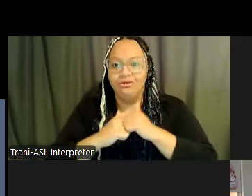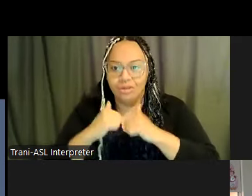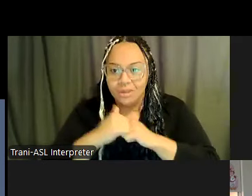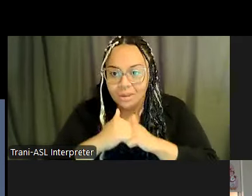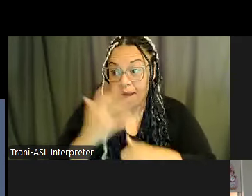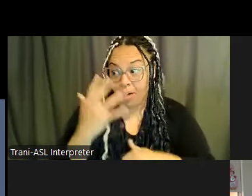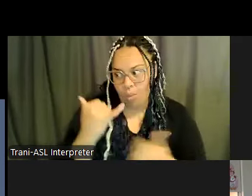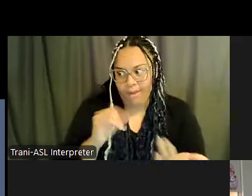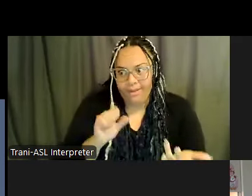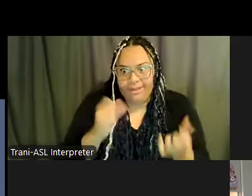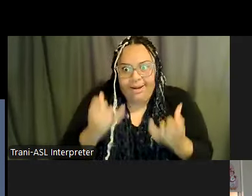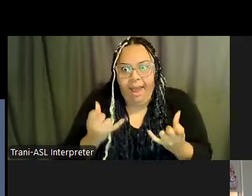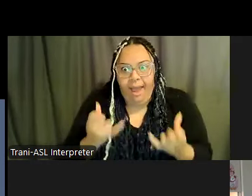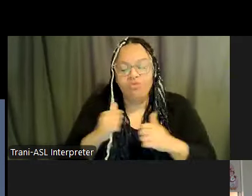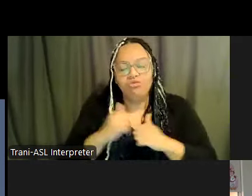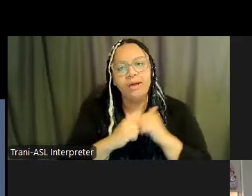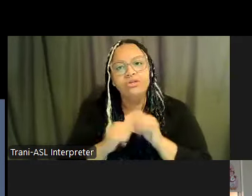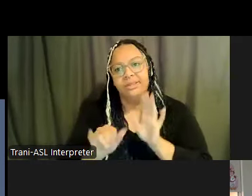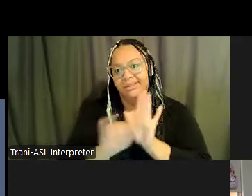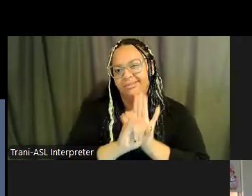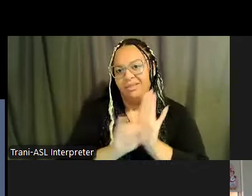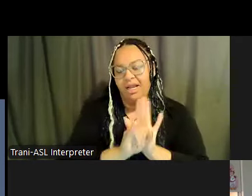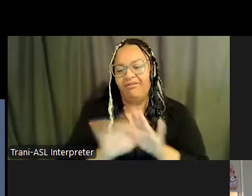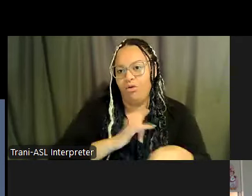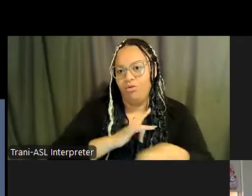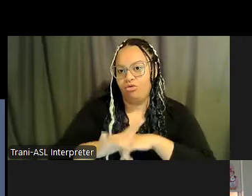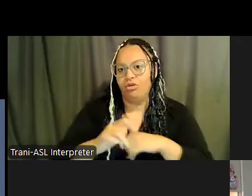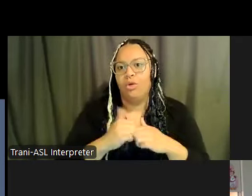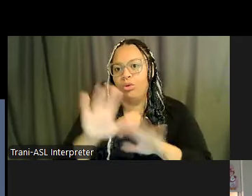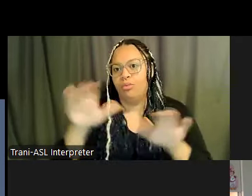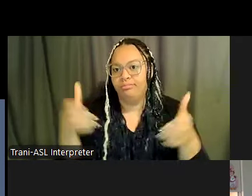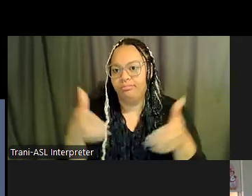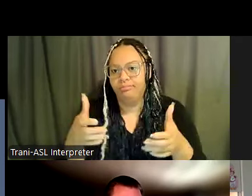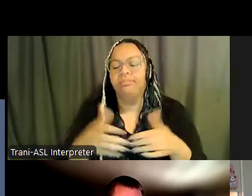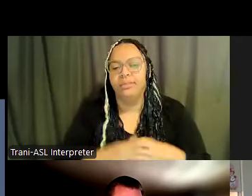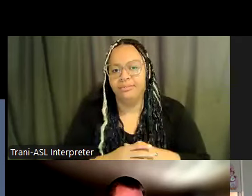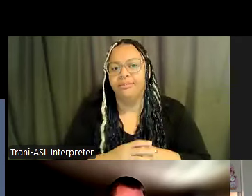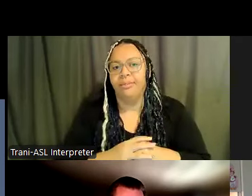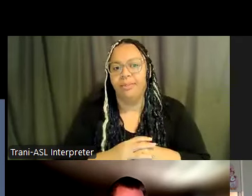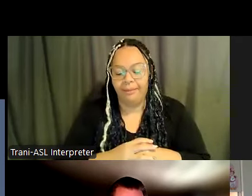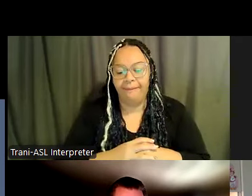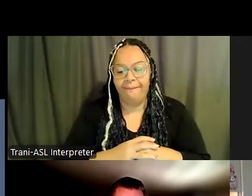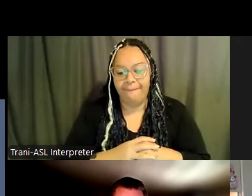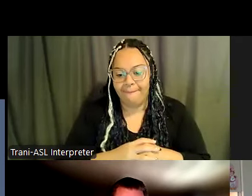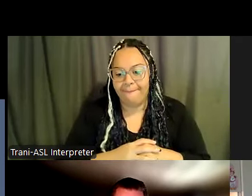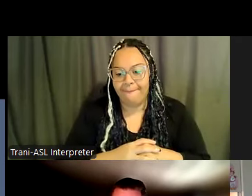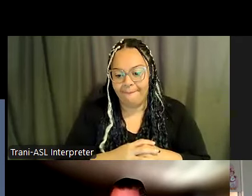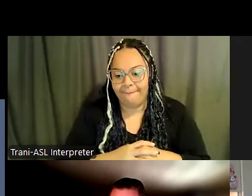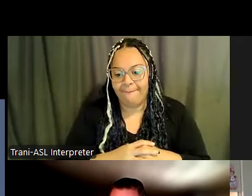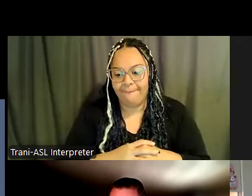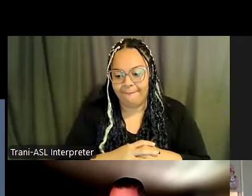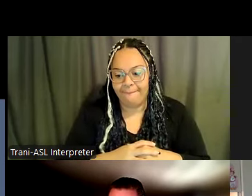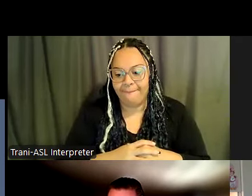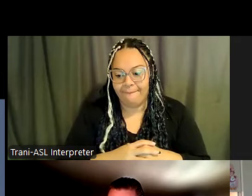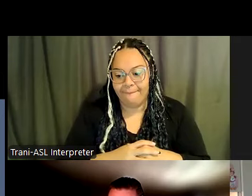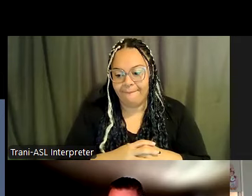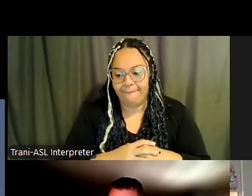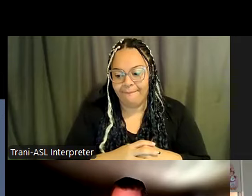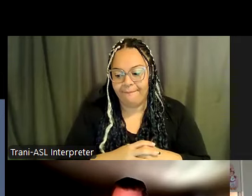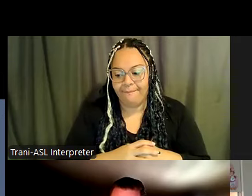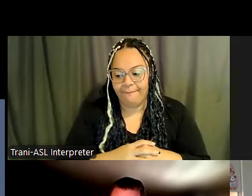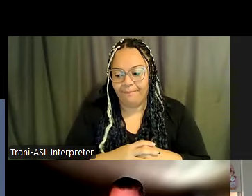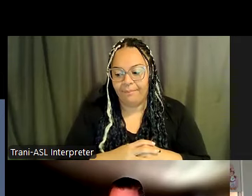is it a strategy, as identified earlier with your coalition, with your strategy? So with that, I think we're